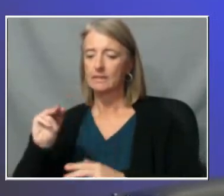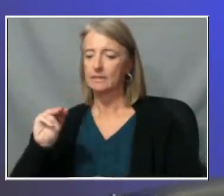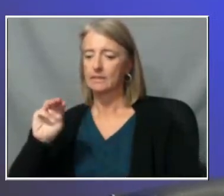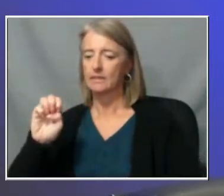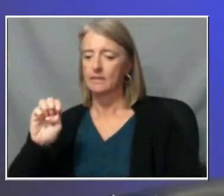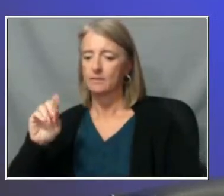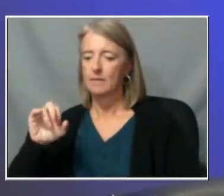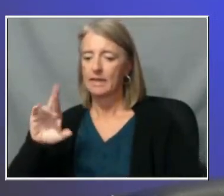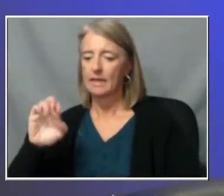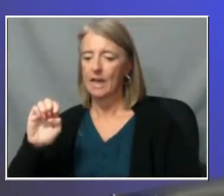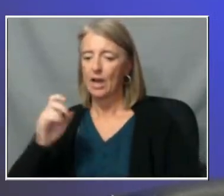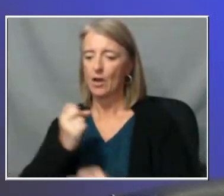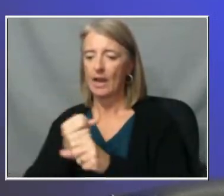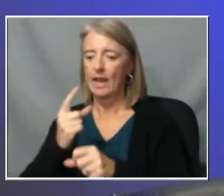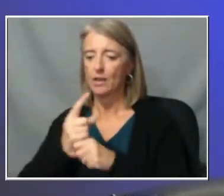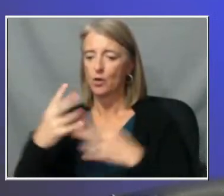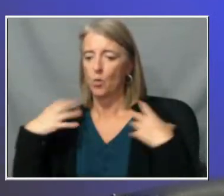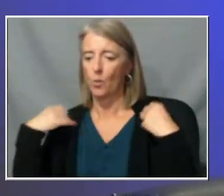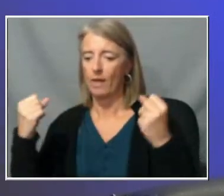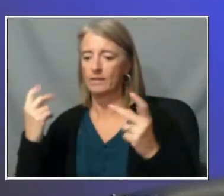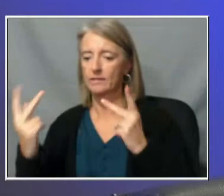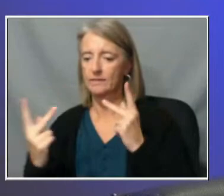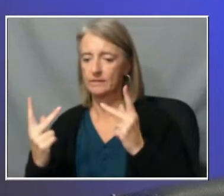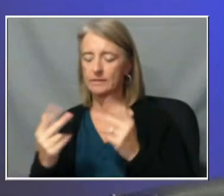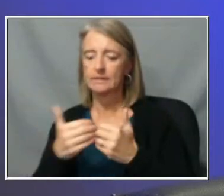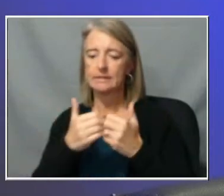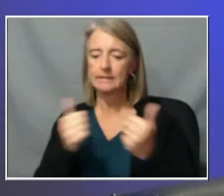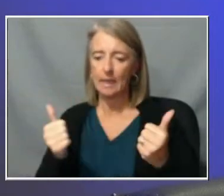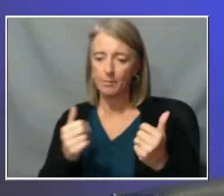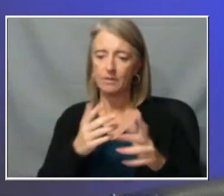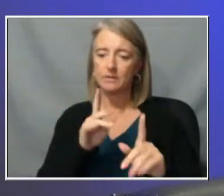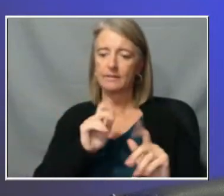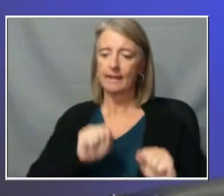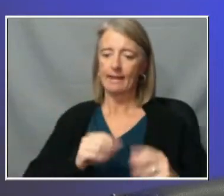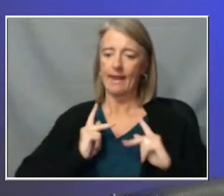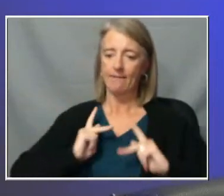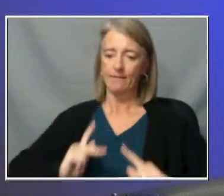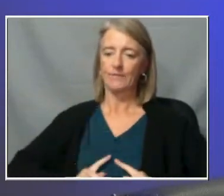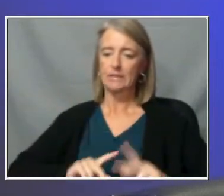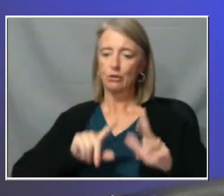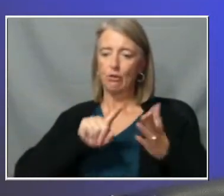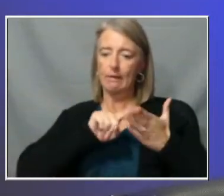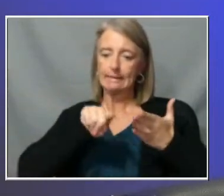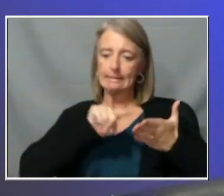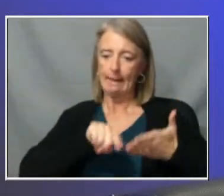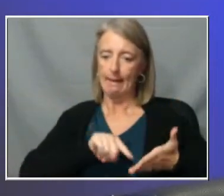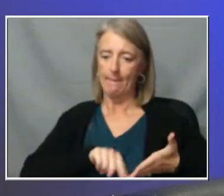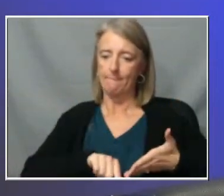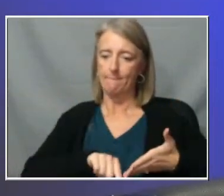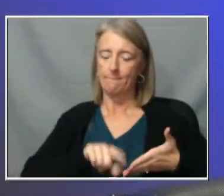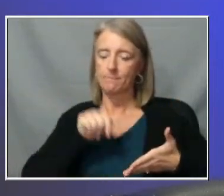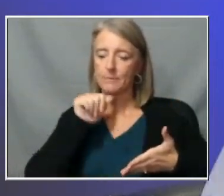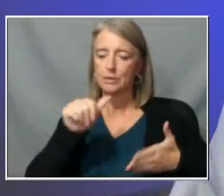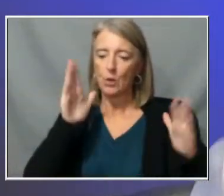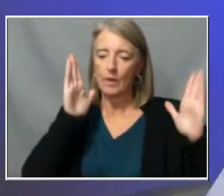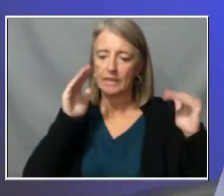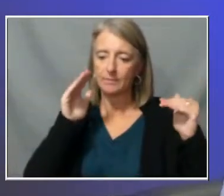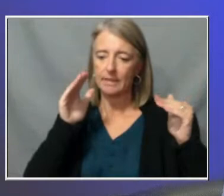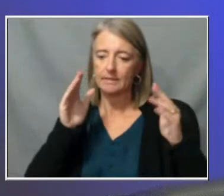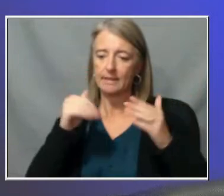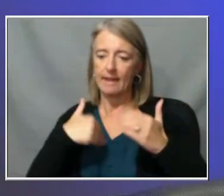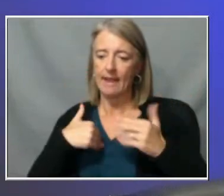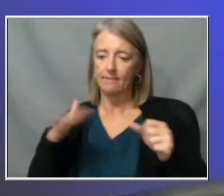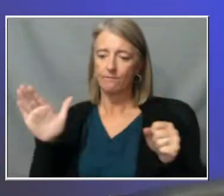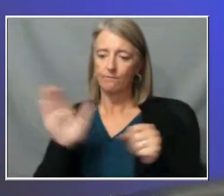visit. Separate from that, during any visit, you can have a physical exam, but don't expect to have a